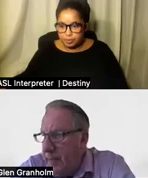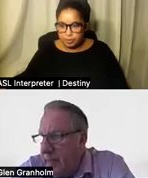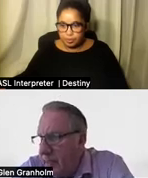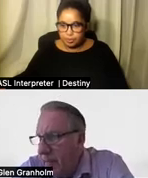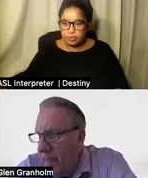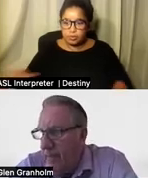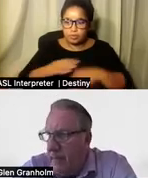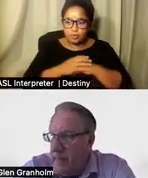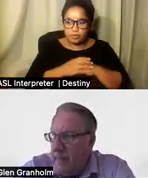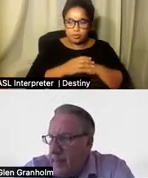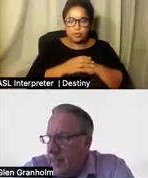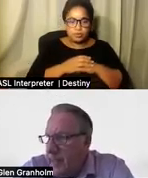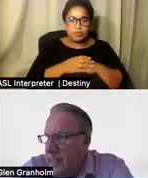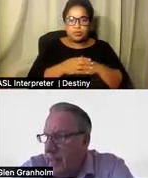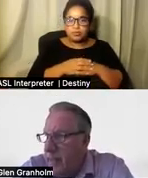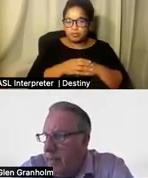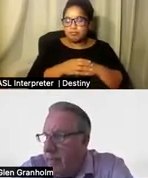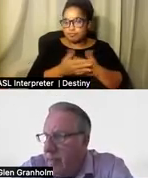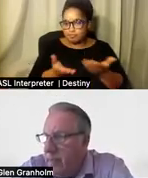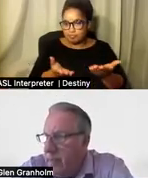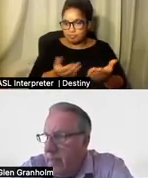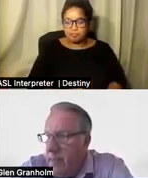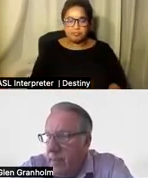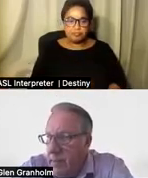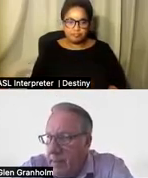Do the same thing on the other side. Move this out of the way.